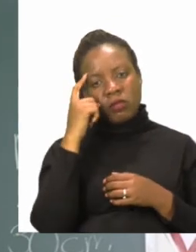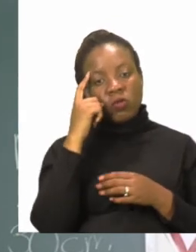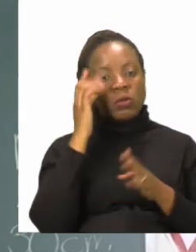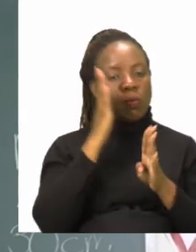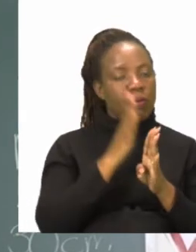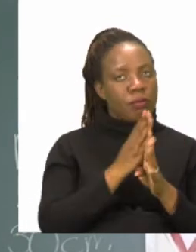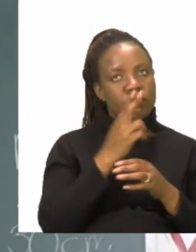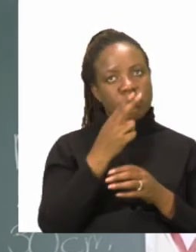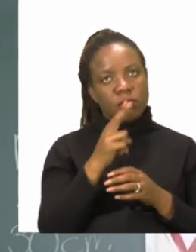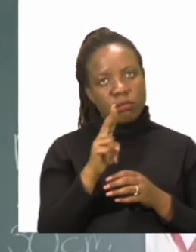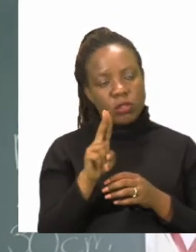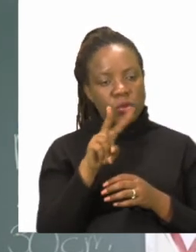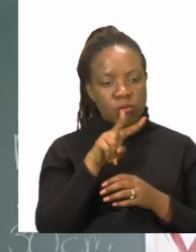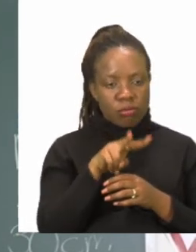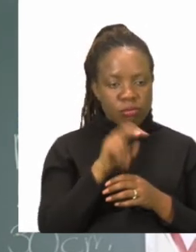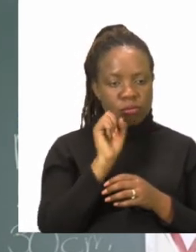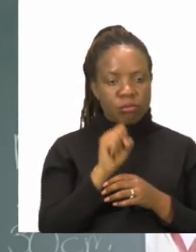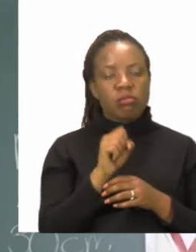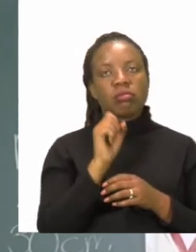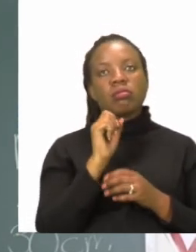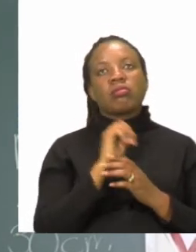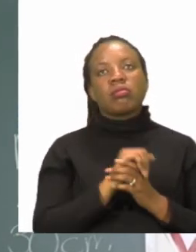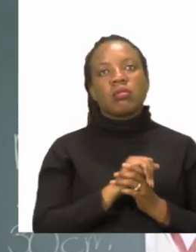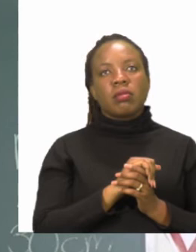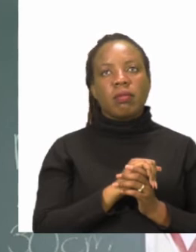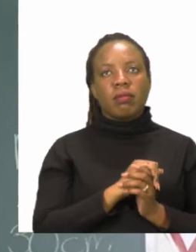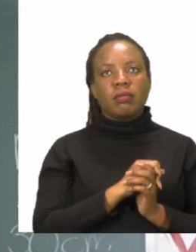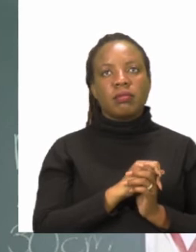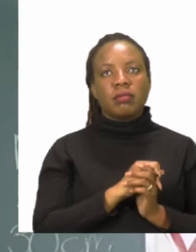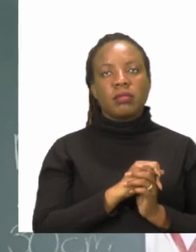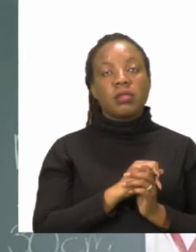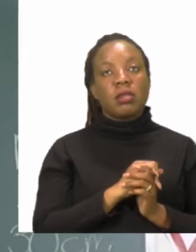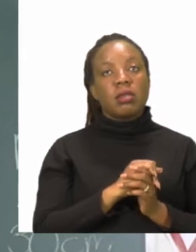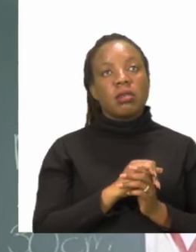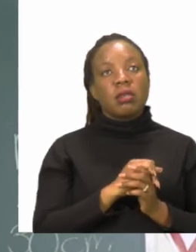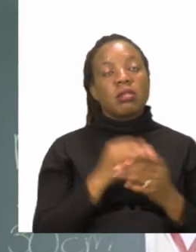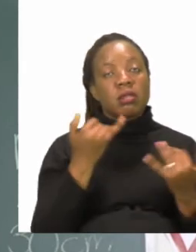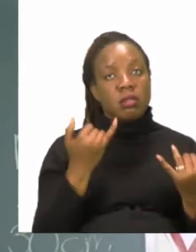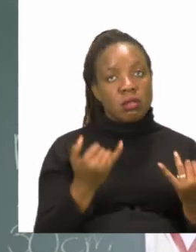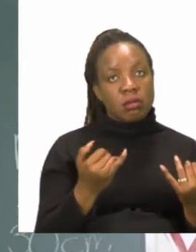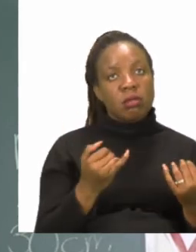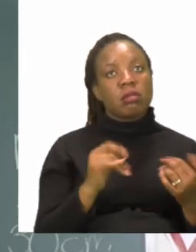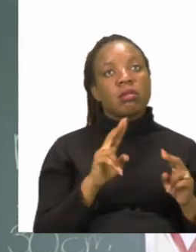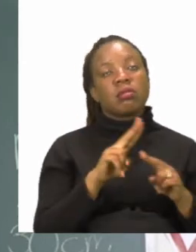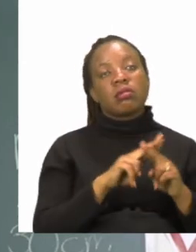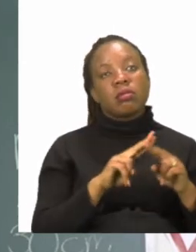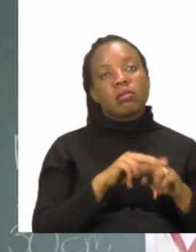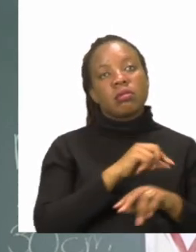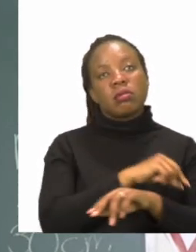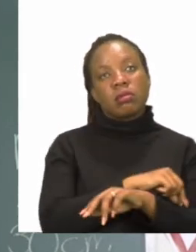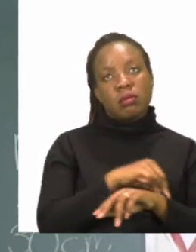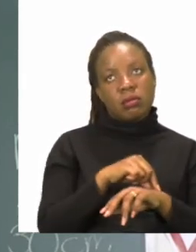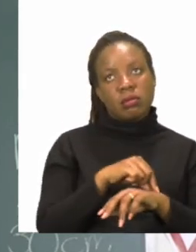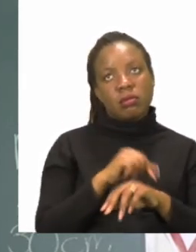said that I am guessing that it is 35 centimeters. Now let's go ahead and measure it. Now